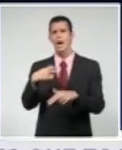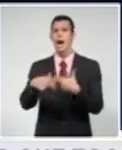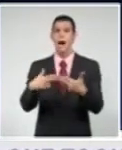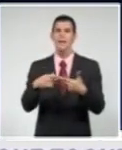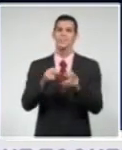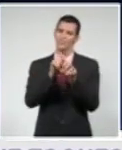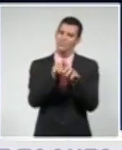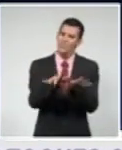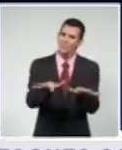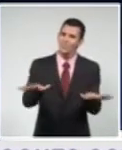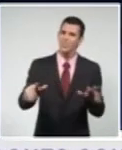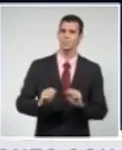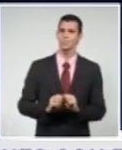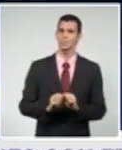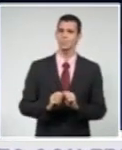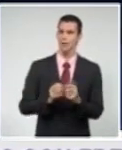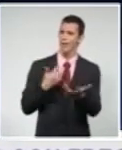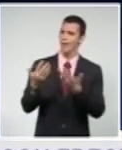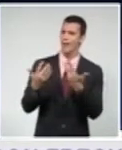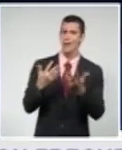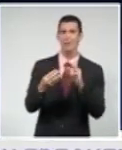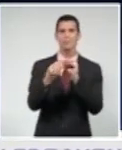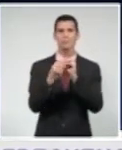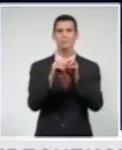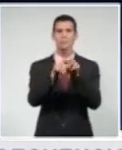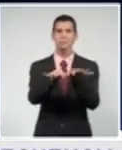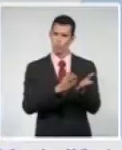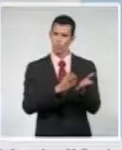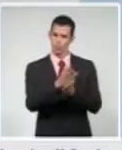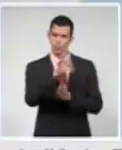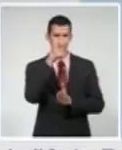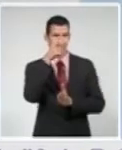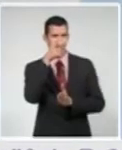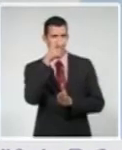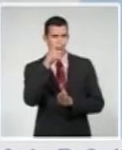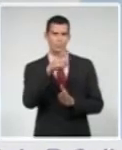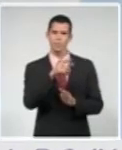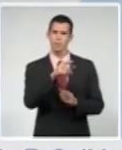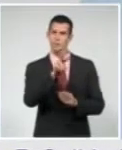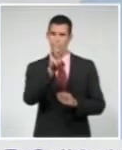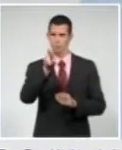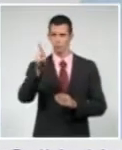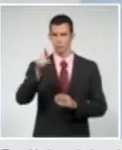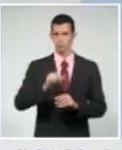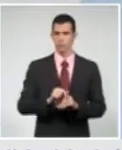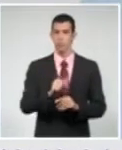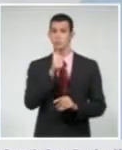and above all, to everyone tuned in to this briefing. Today,